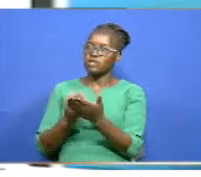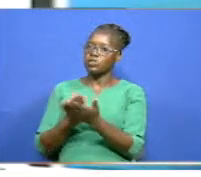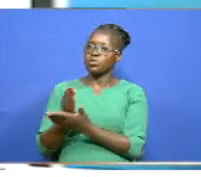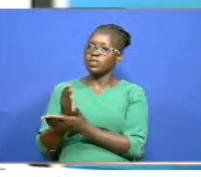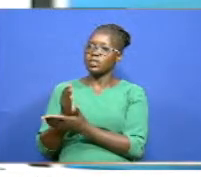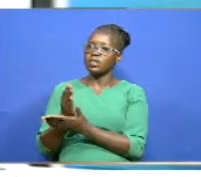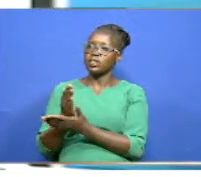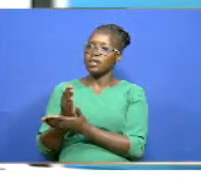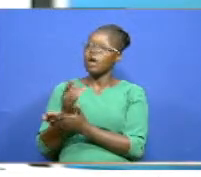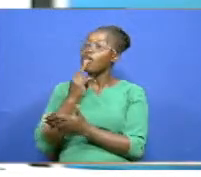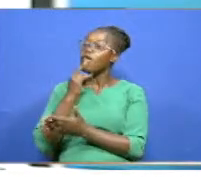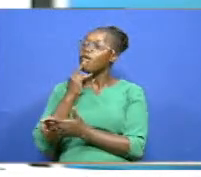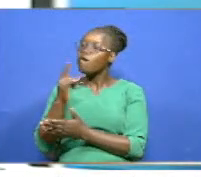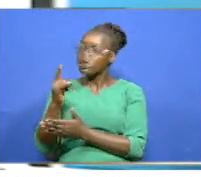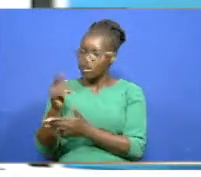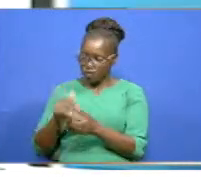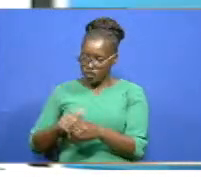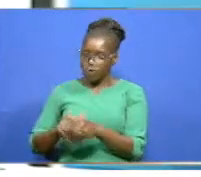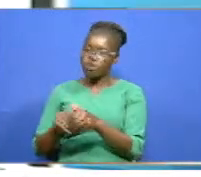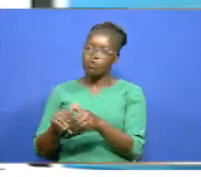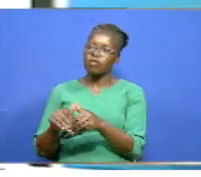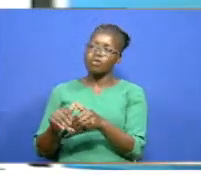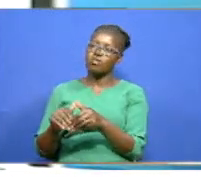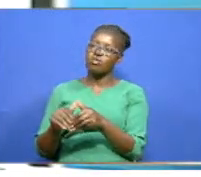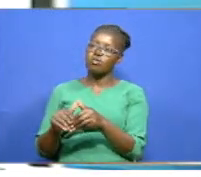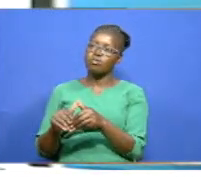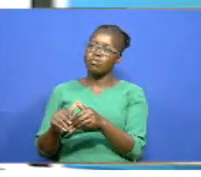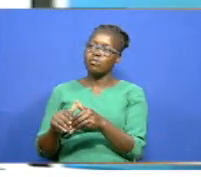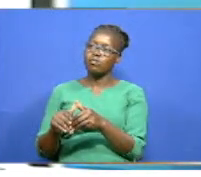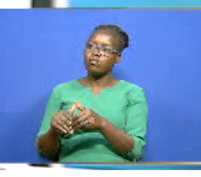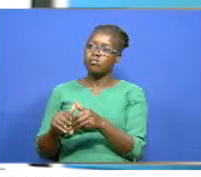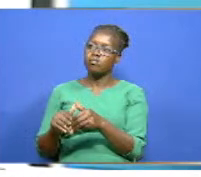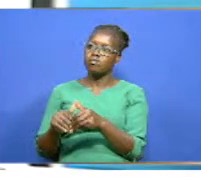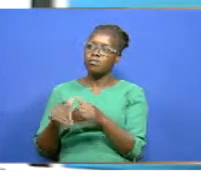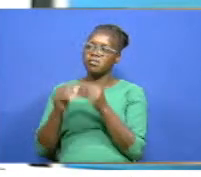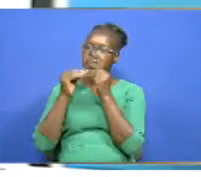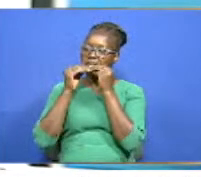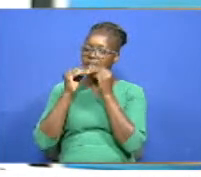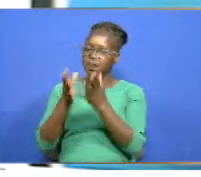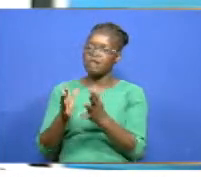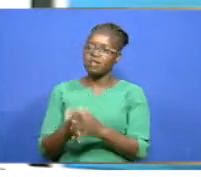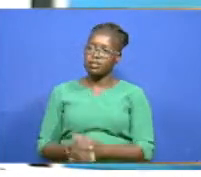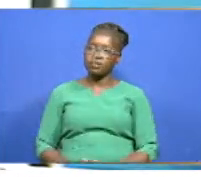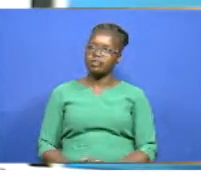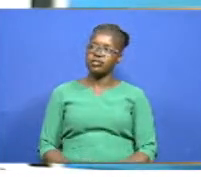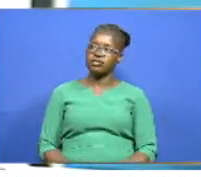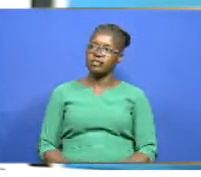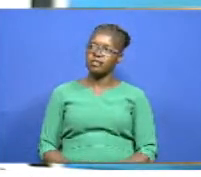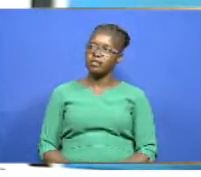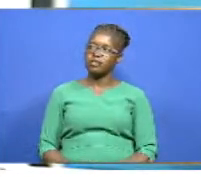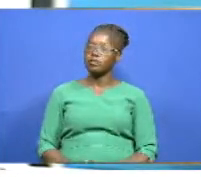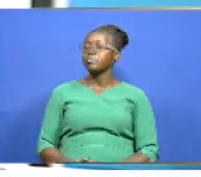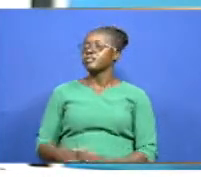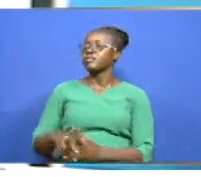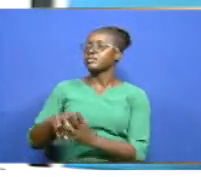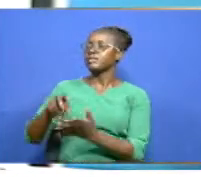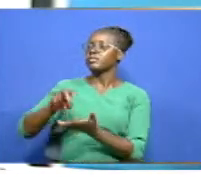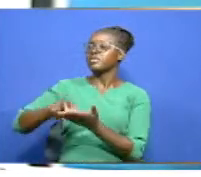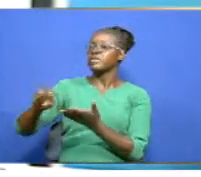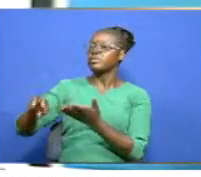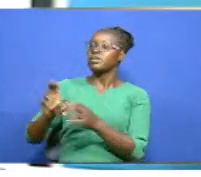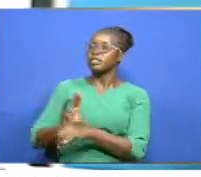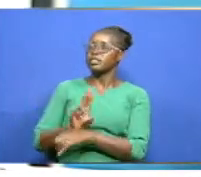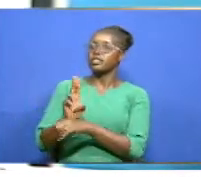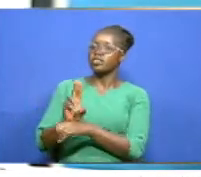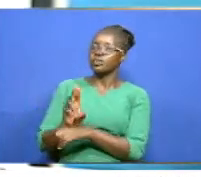that directive takes effect? They didn't have that. So that is why politicians will take advantage of it. And I can tell